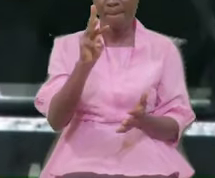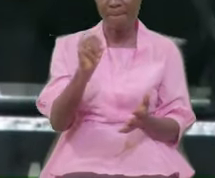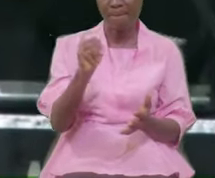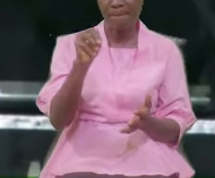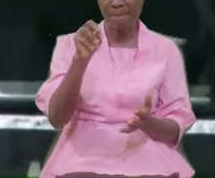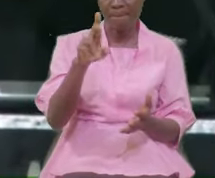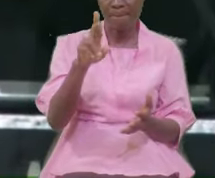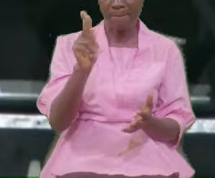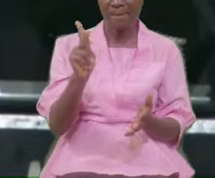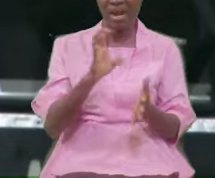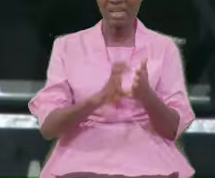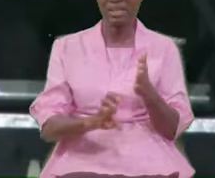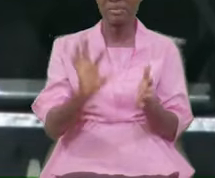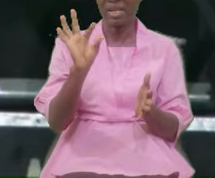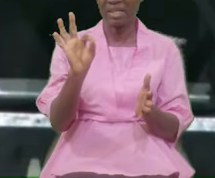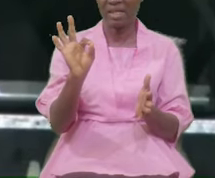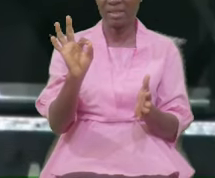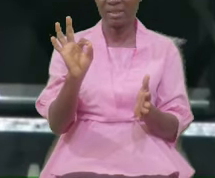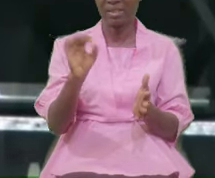already 21